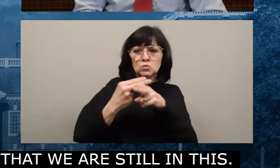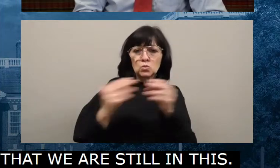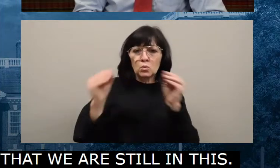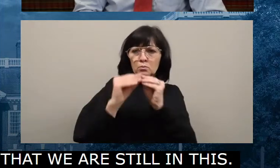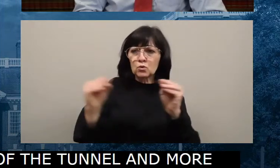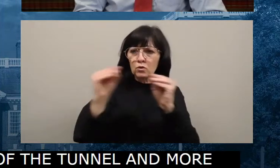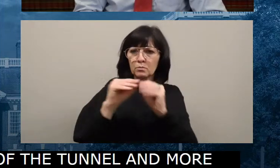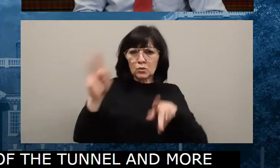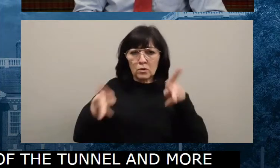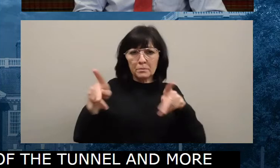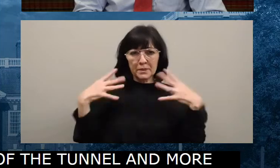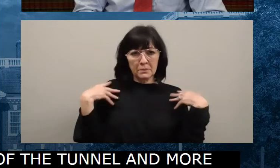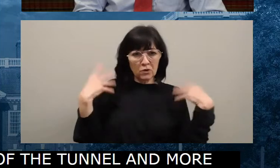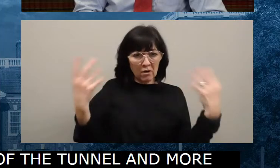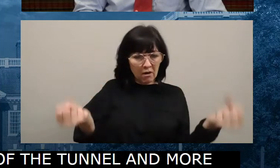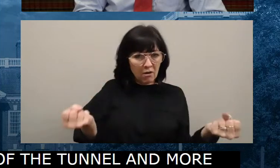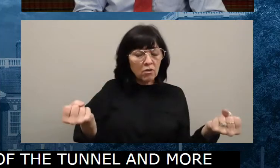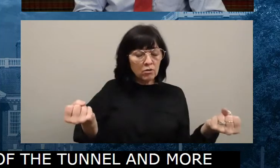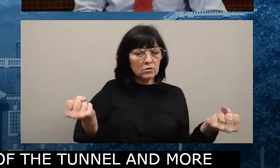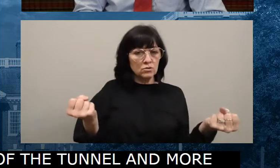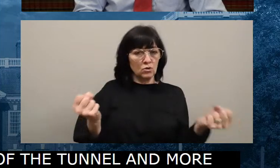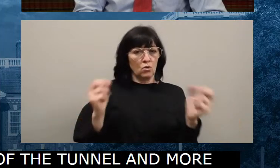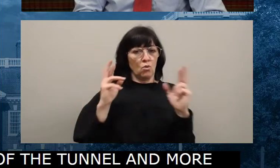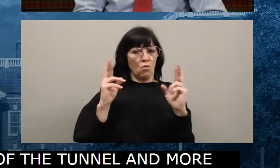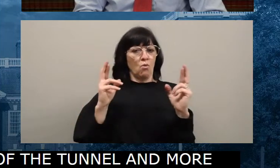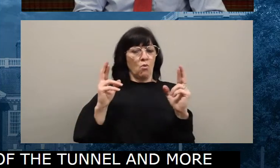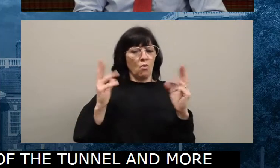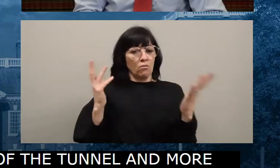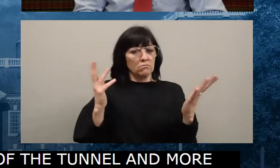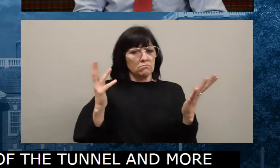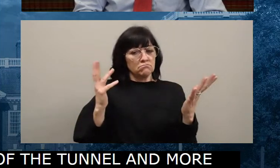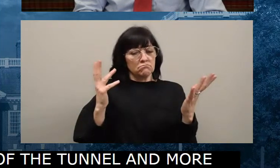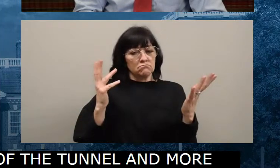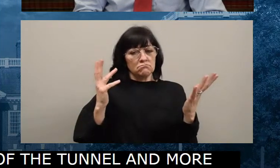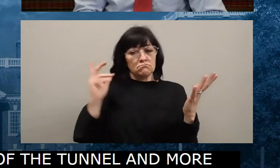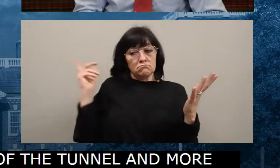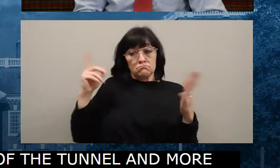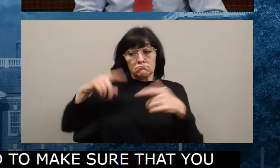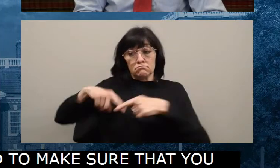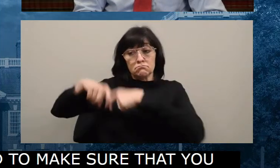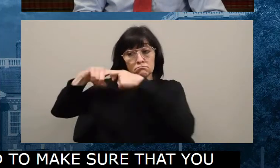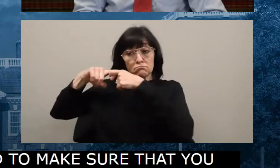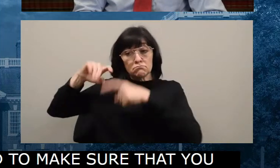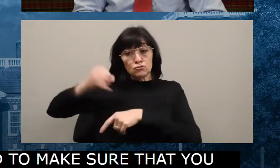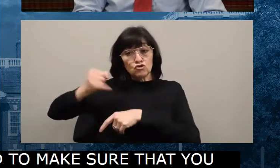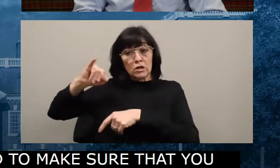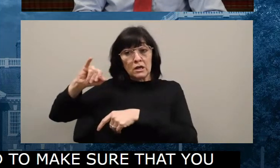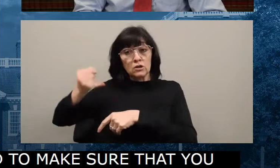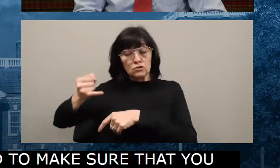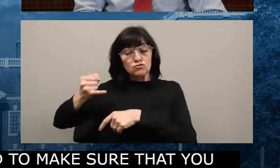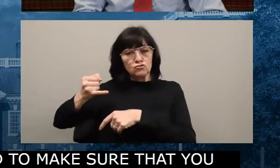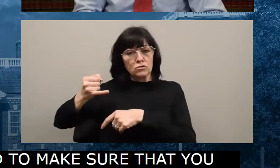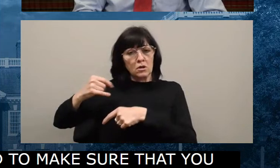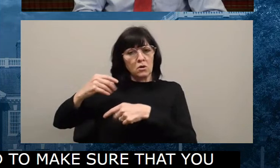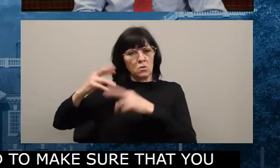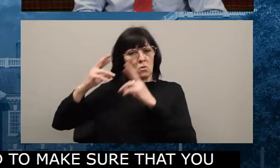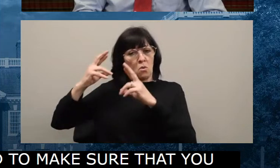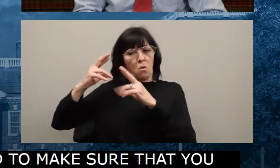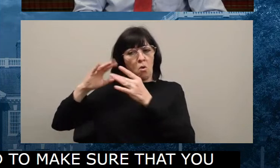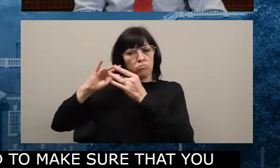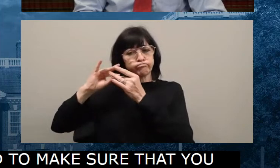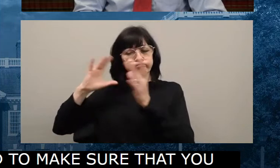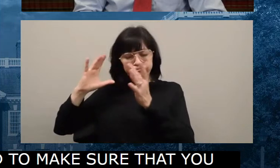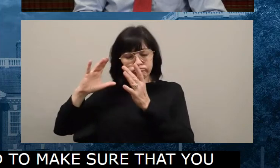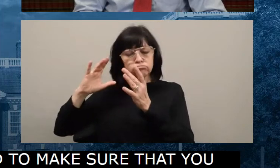Hopefully we'll get back to J&J supply pretty soon, and get tested as well, just to help us with those